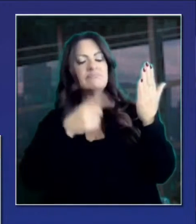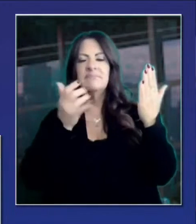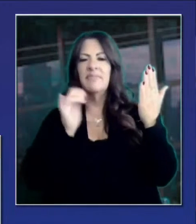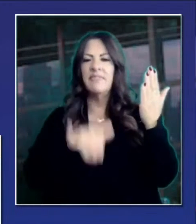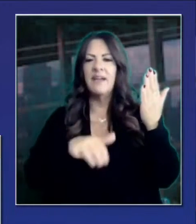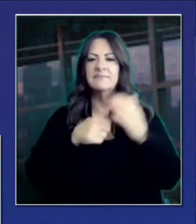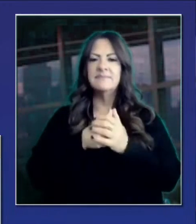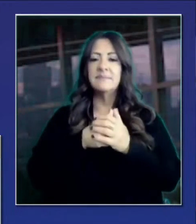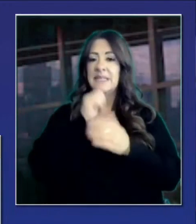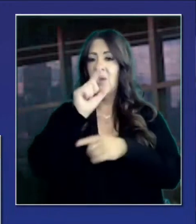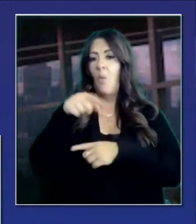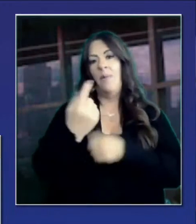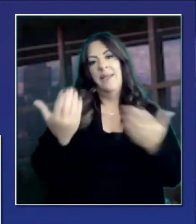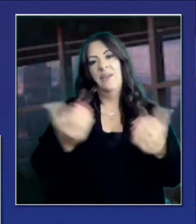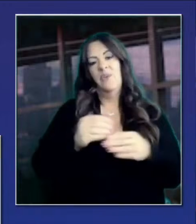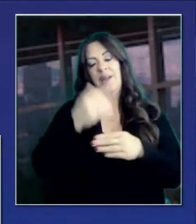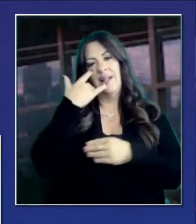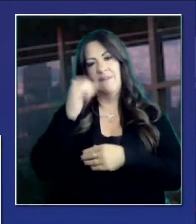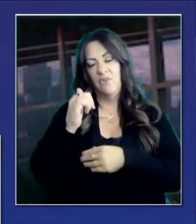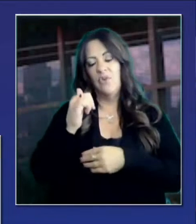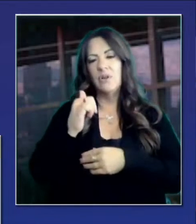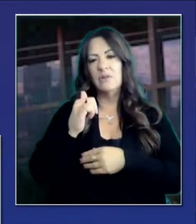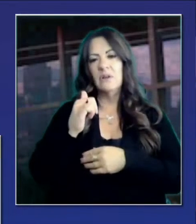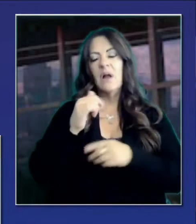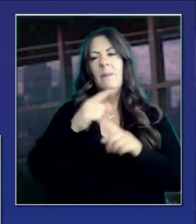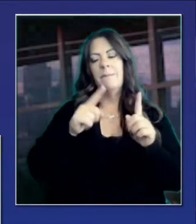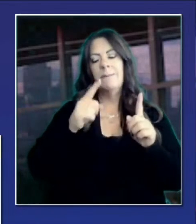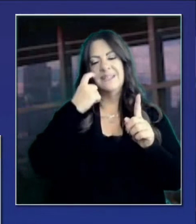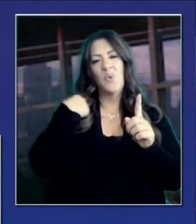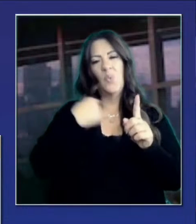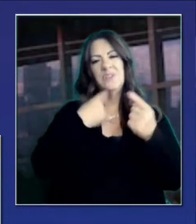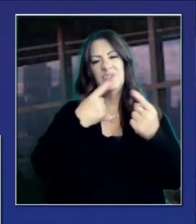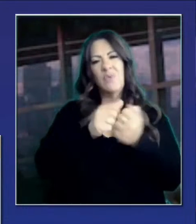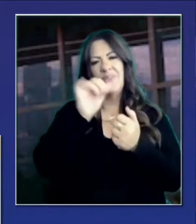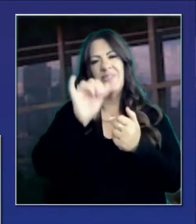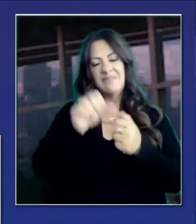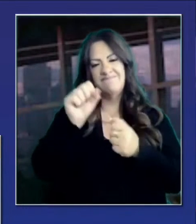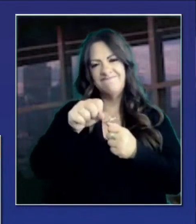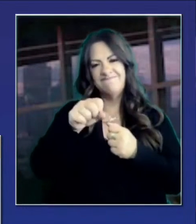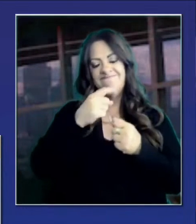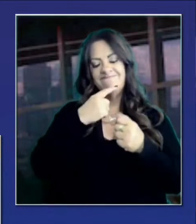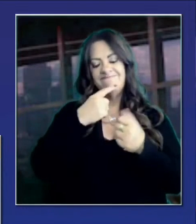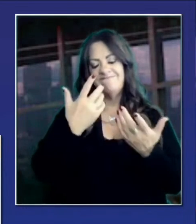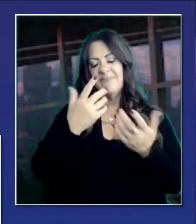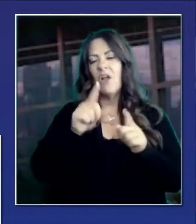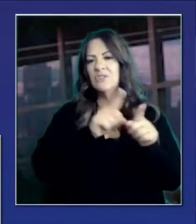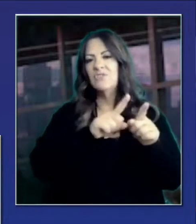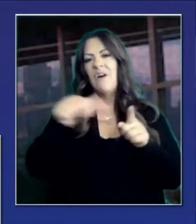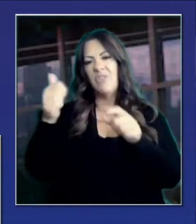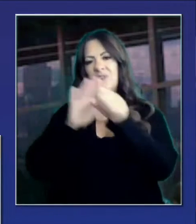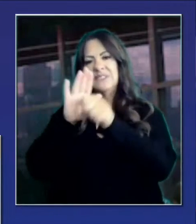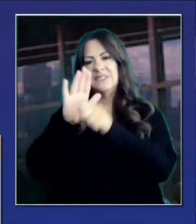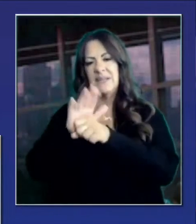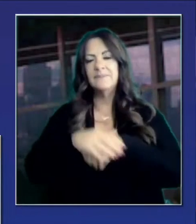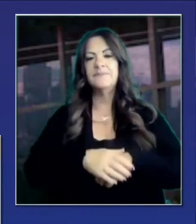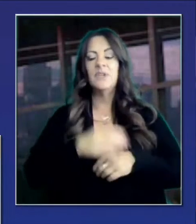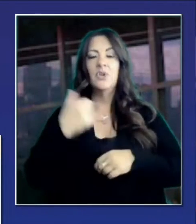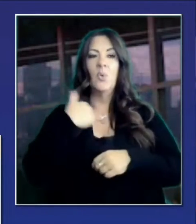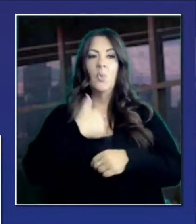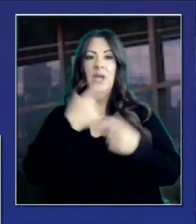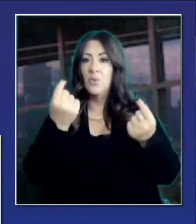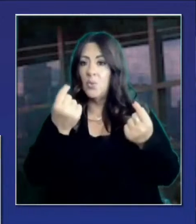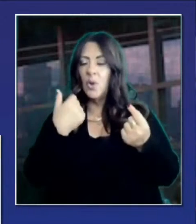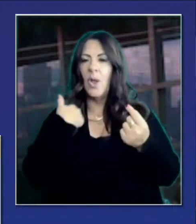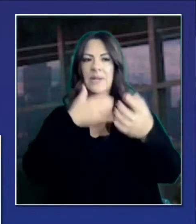the state of California, is struggling with. We partnered with Salesforce. We partnered with Scheduler, which is a